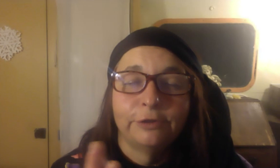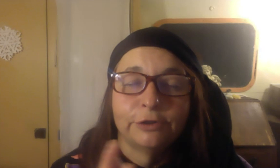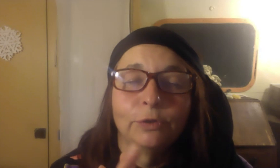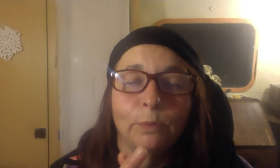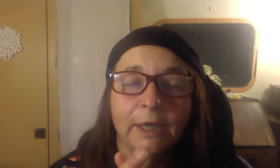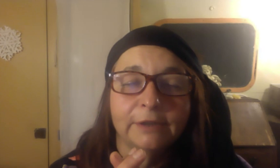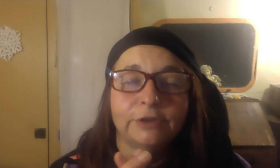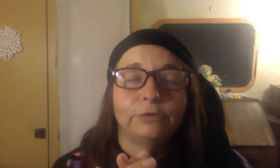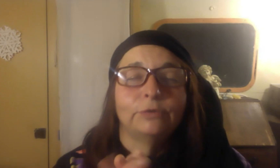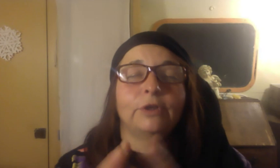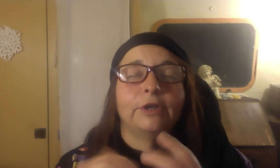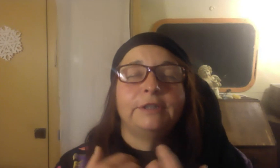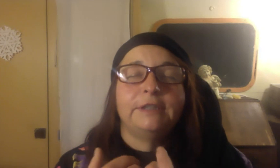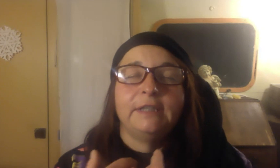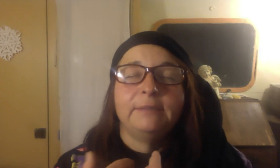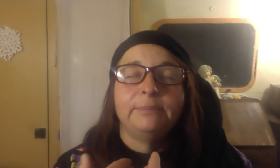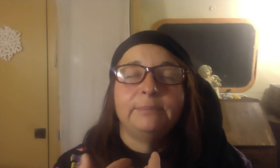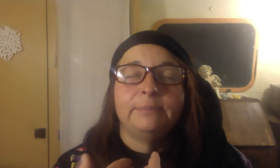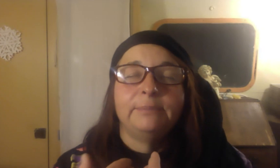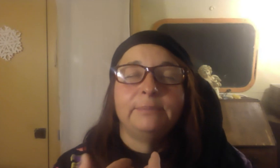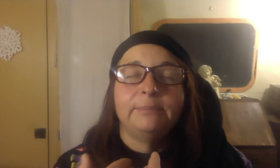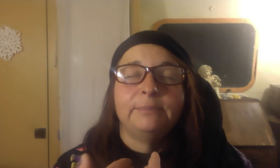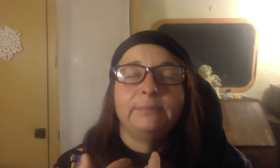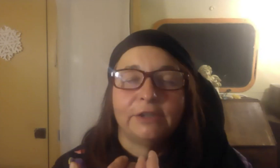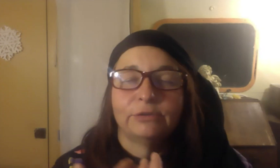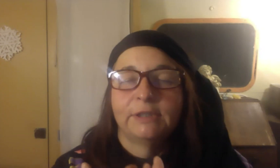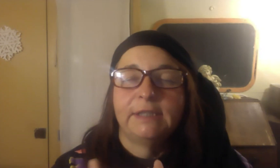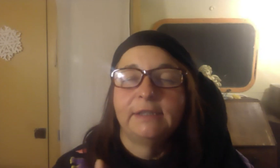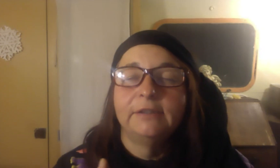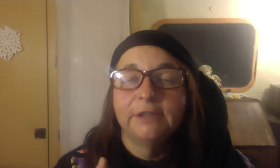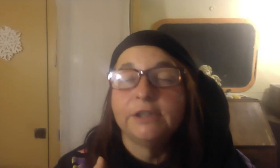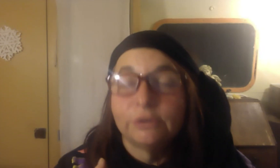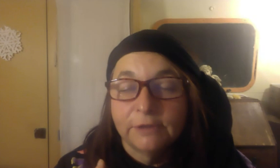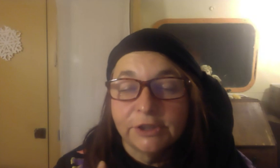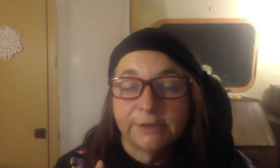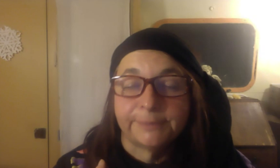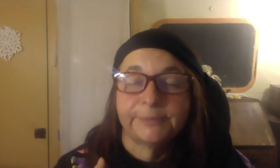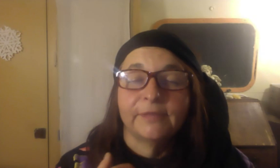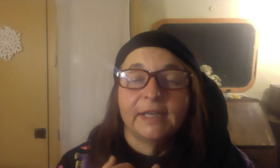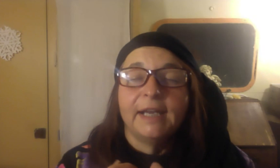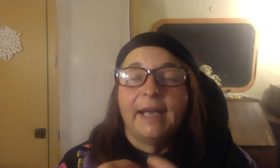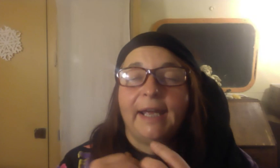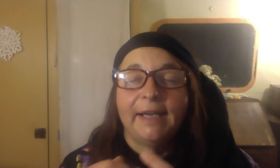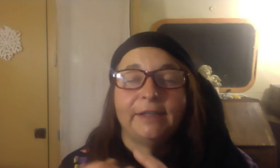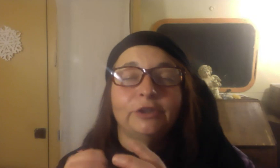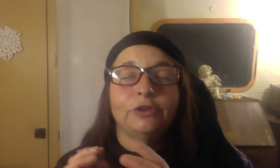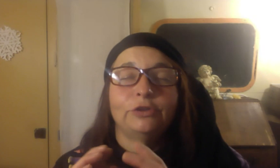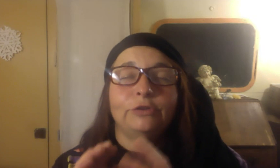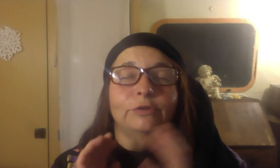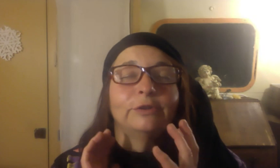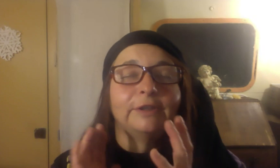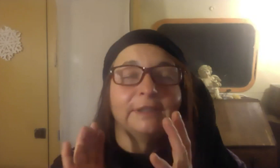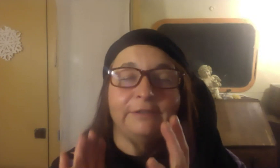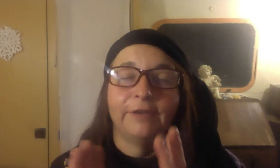serve you so well to deeply engage with this inner intuition and